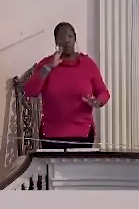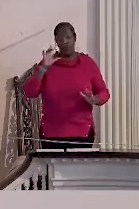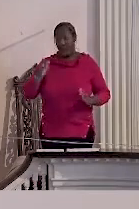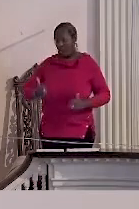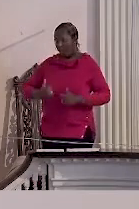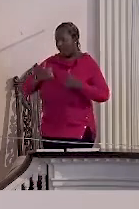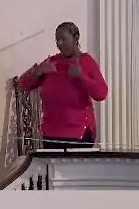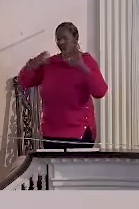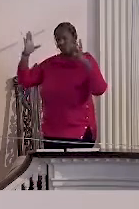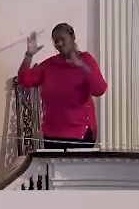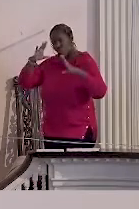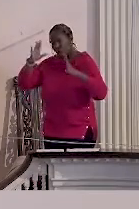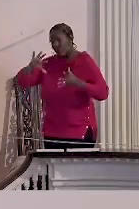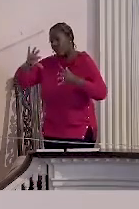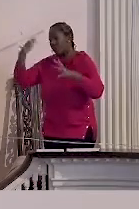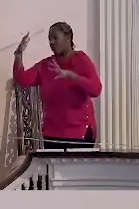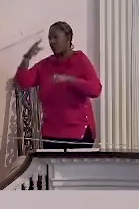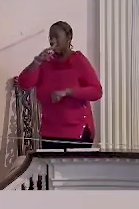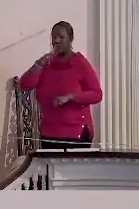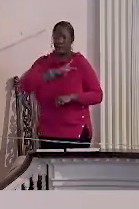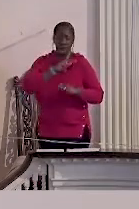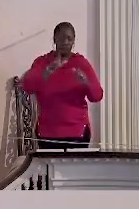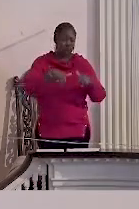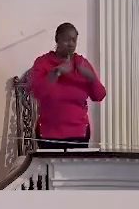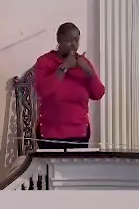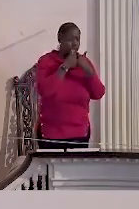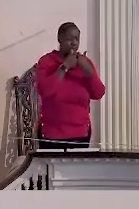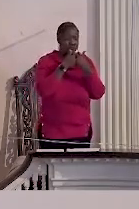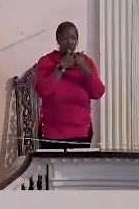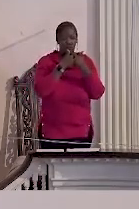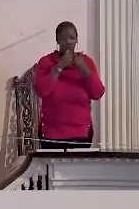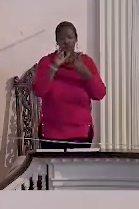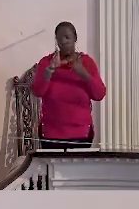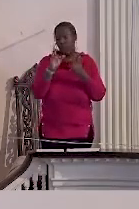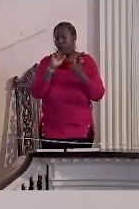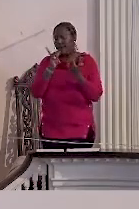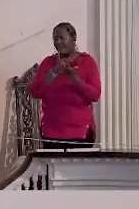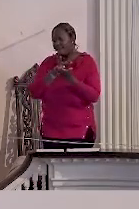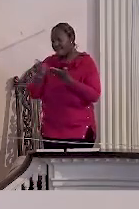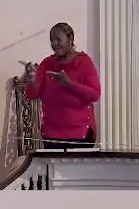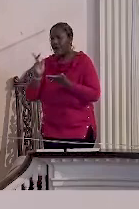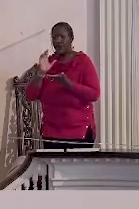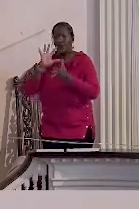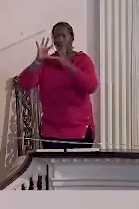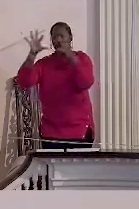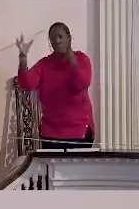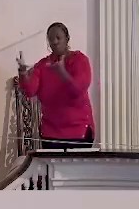troubled by personal challenges or the failures of our world.